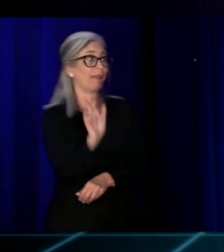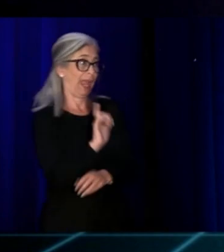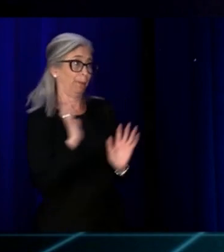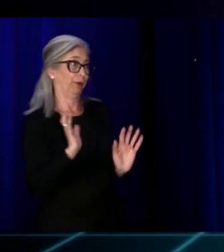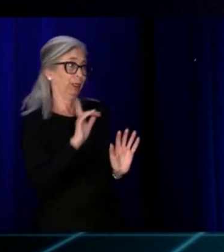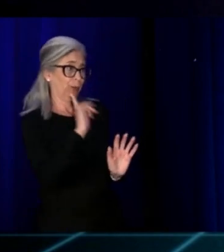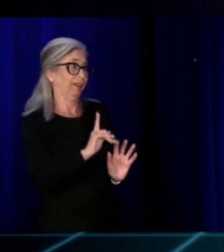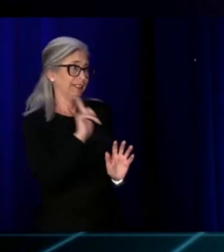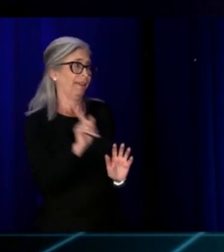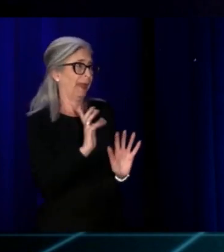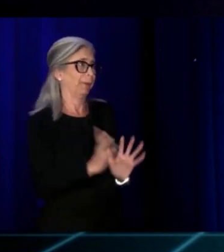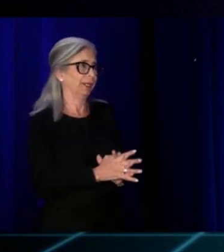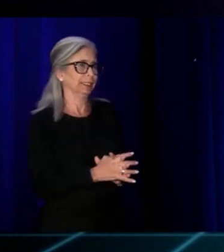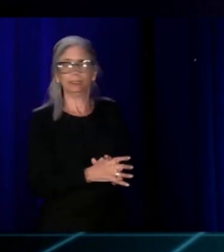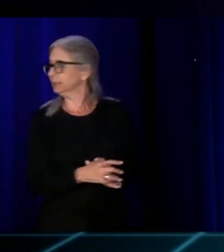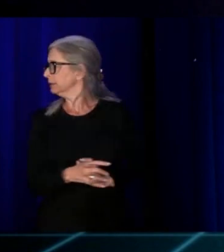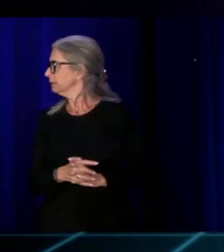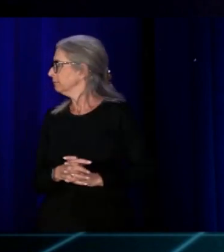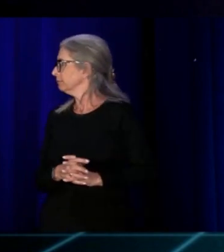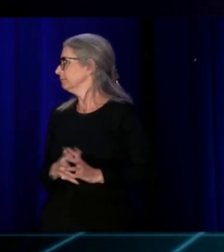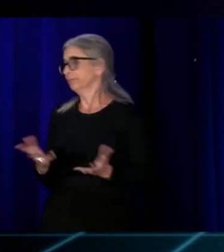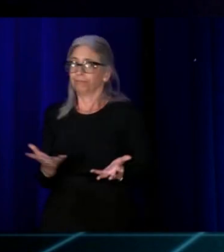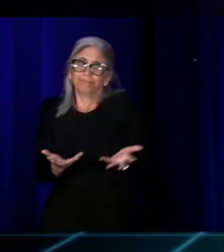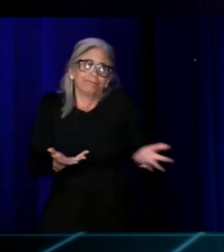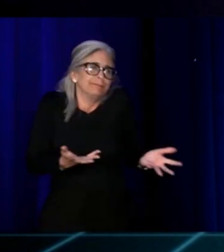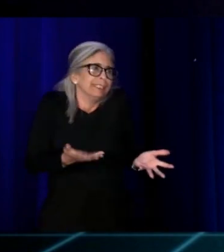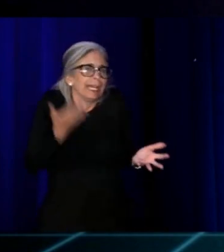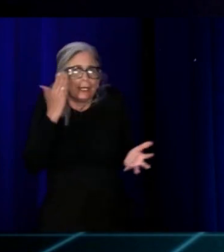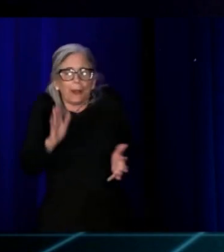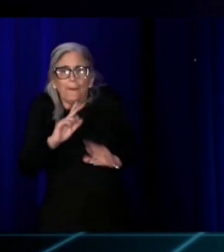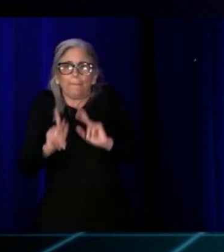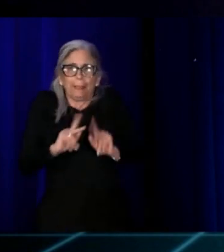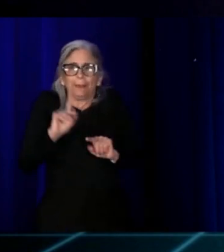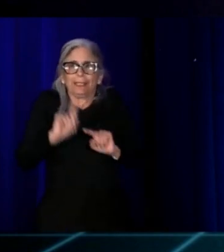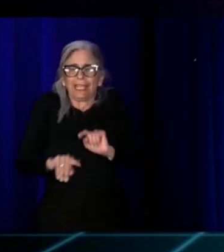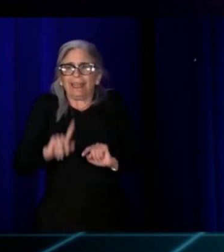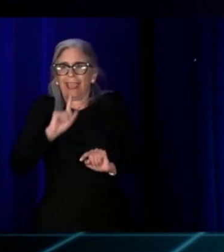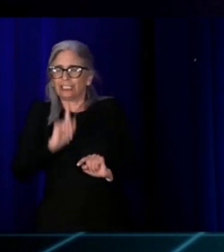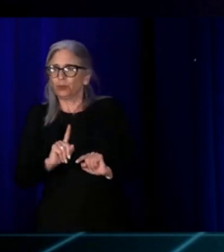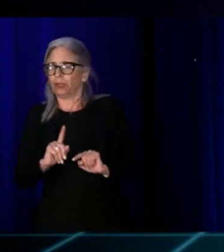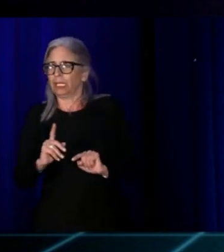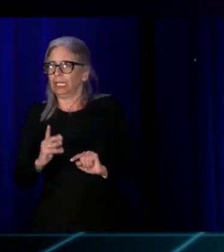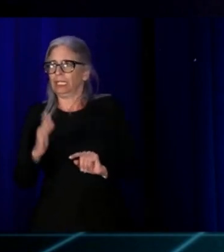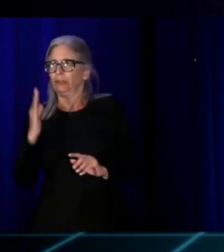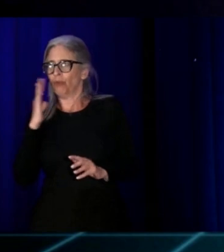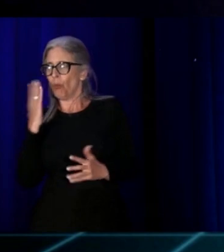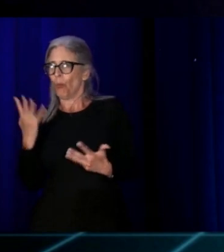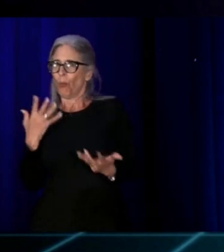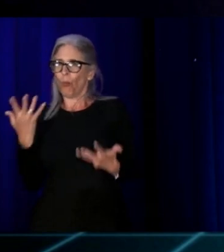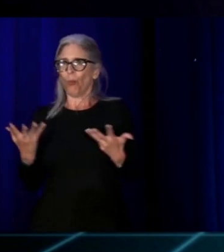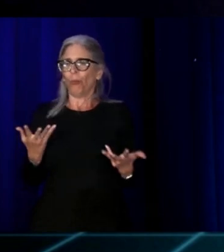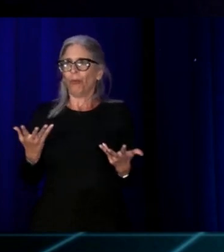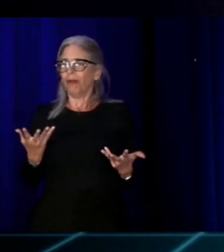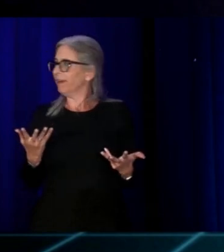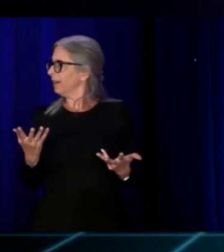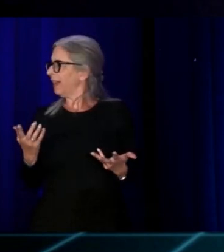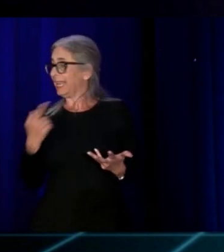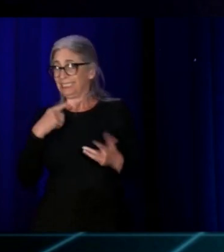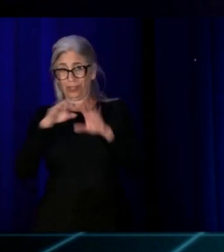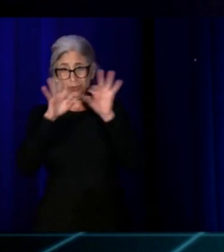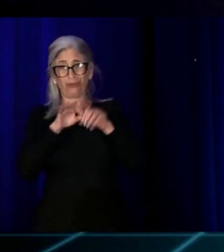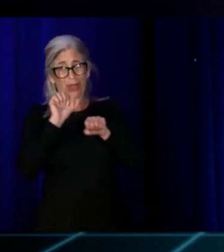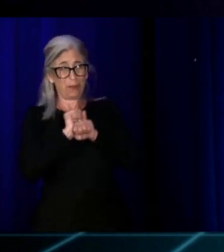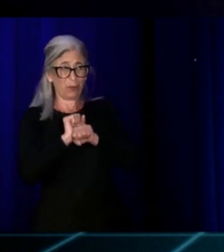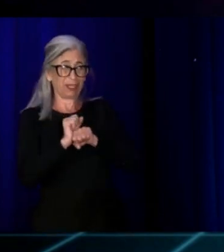actually. Actually, yeah. I don't know. So people can't actually, you know, I accidentally said it was a framework